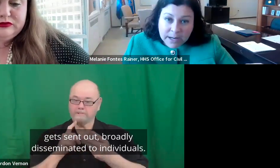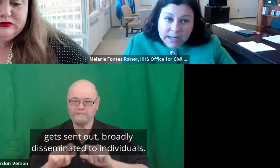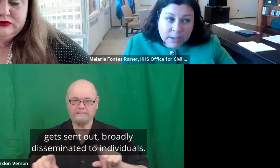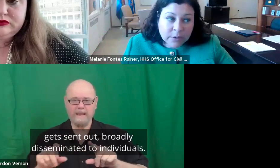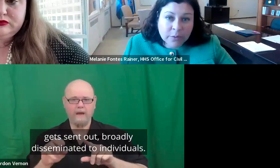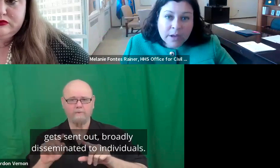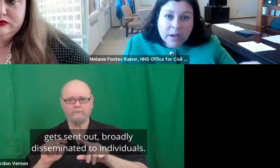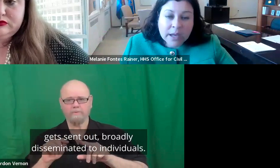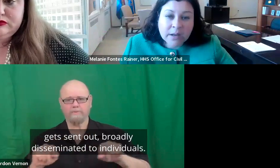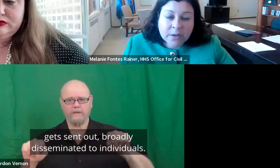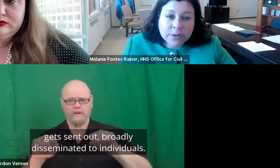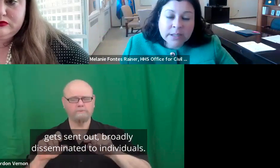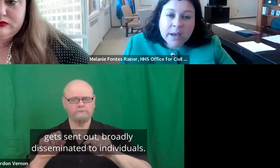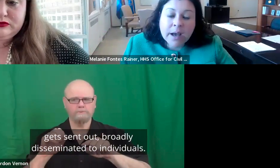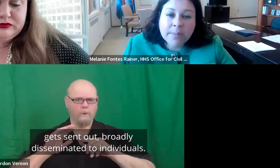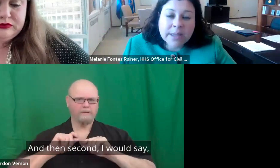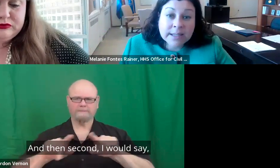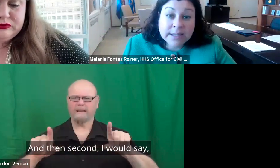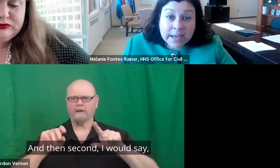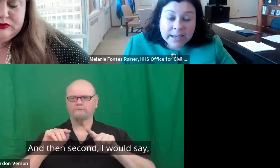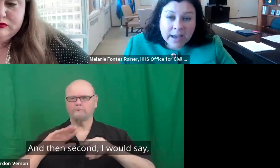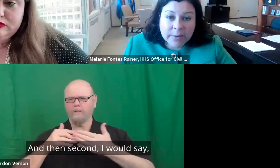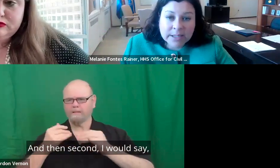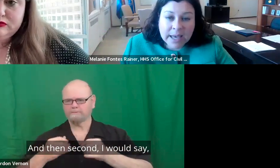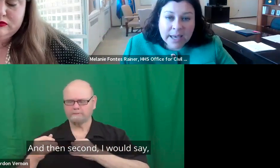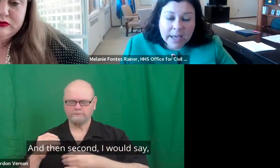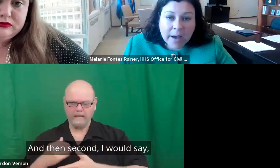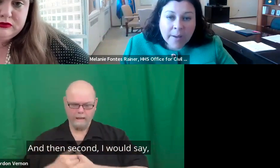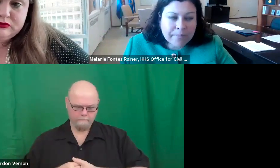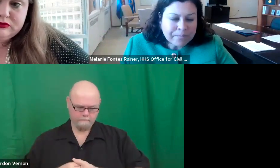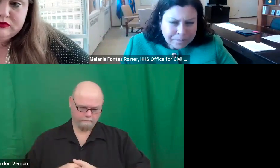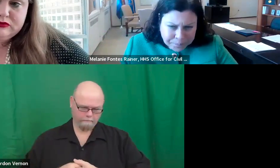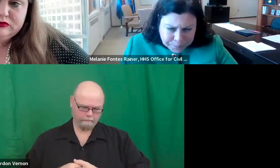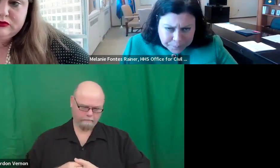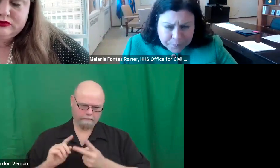broadly disseminated to individuals. And then second, I would say,